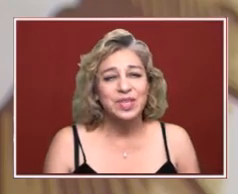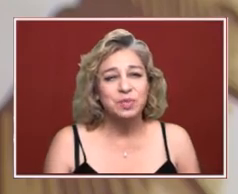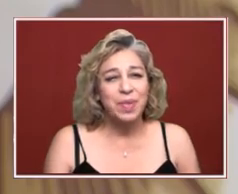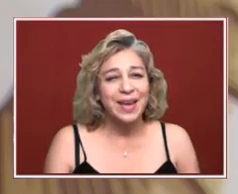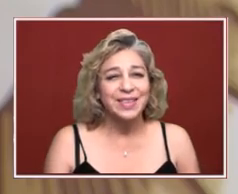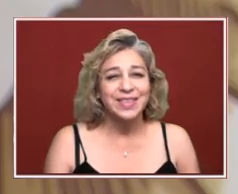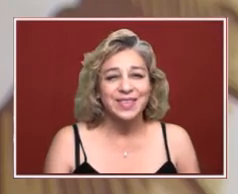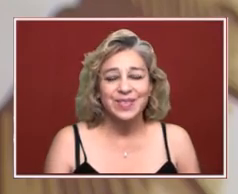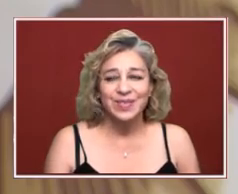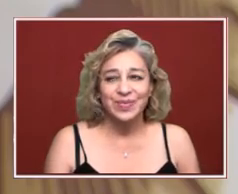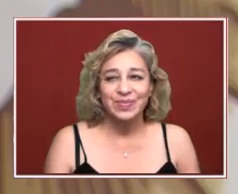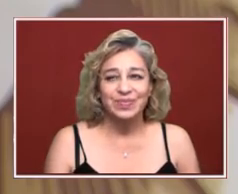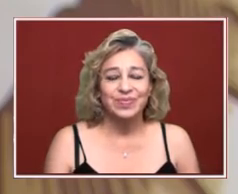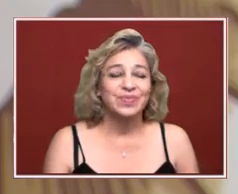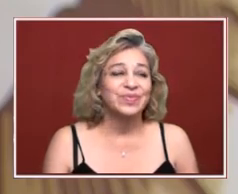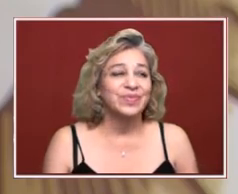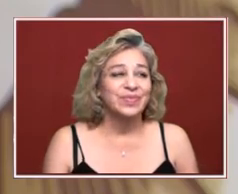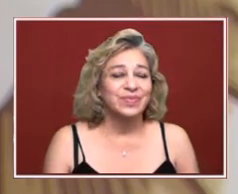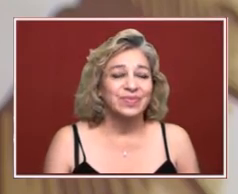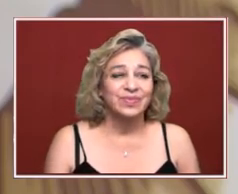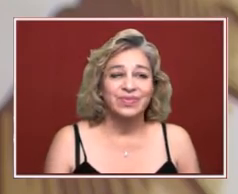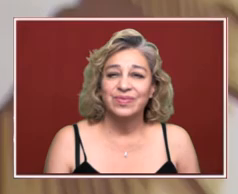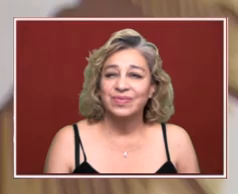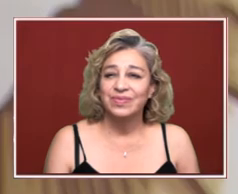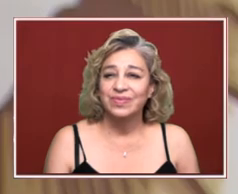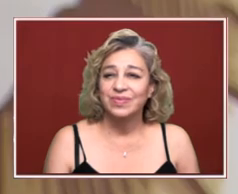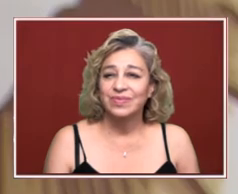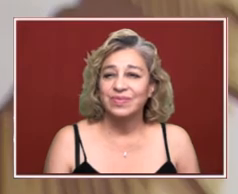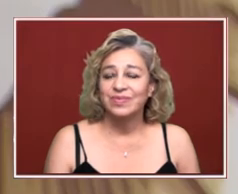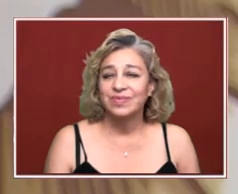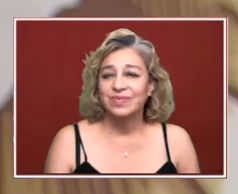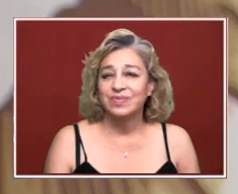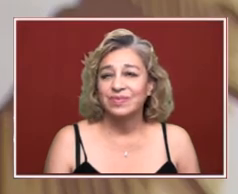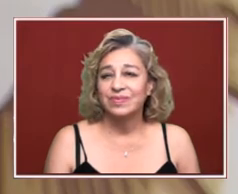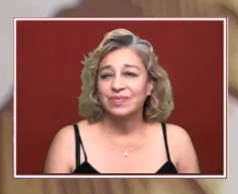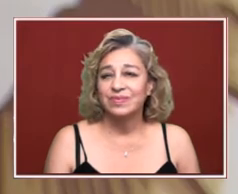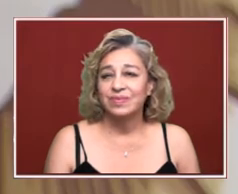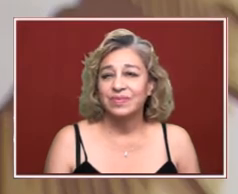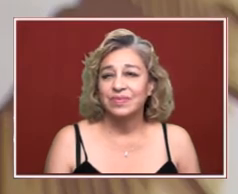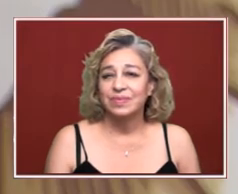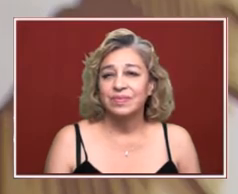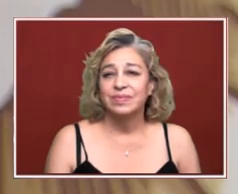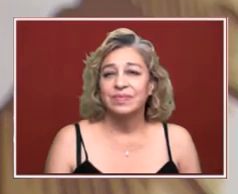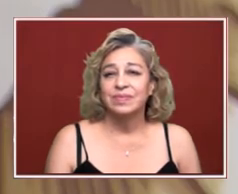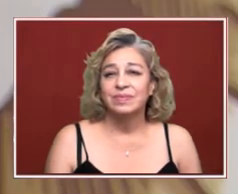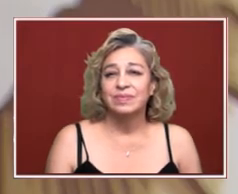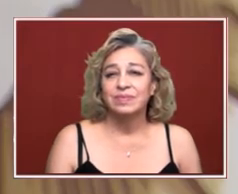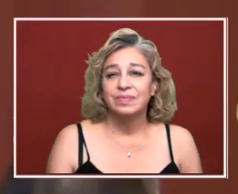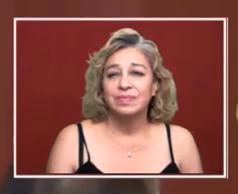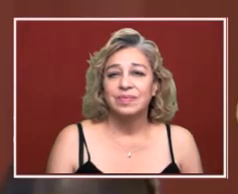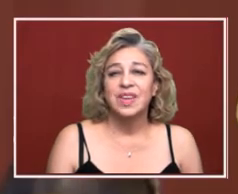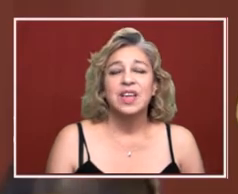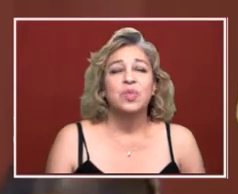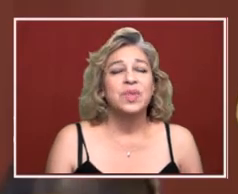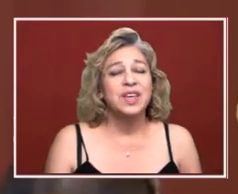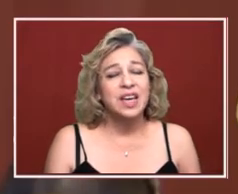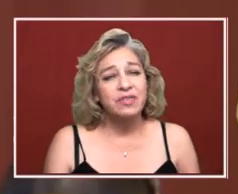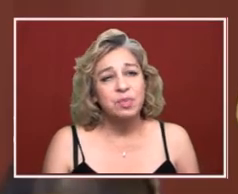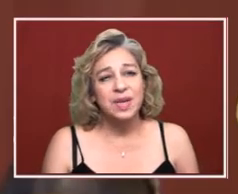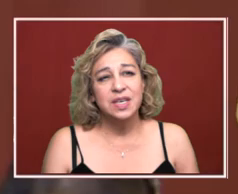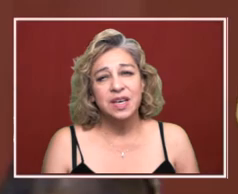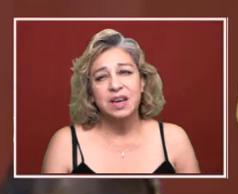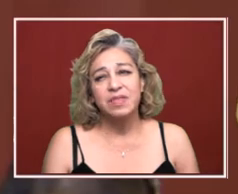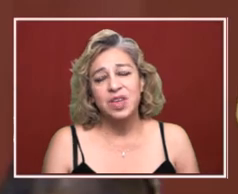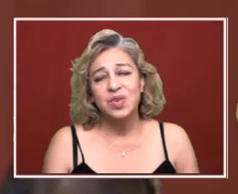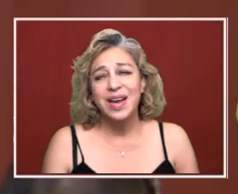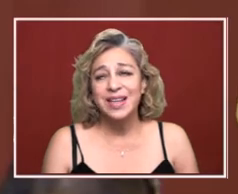mutual respect. Con el gobierno de Estados Unidos y es la relación with the